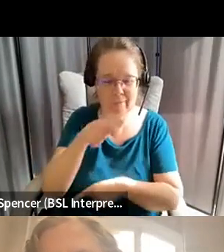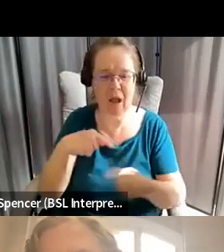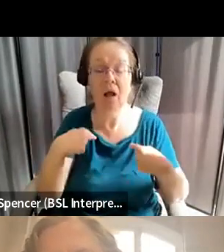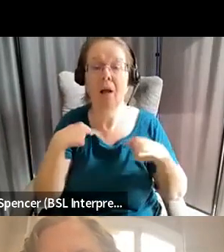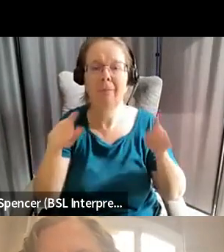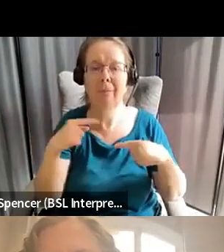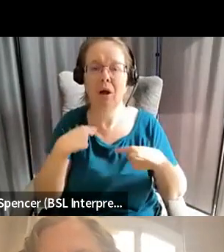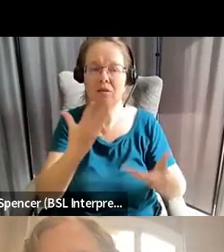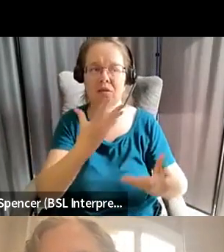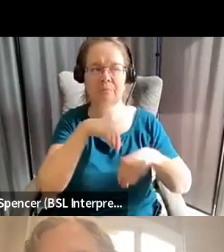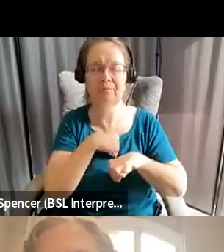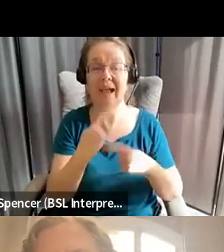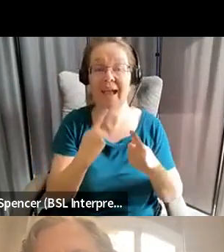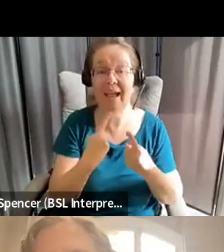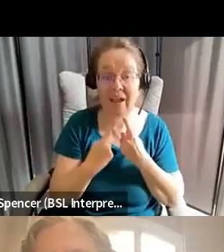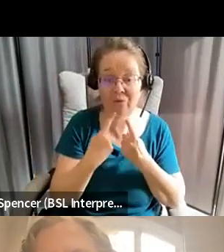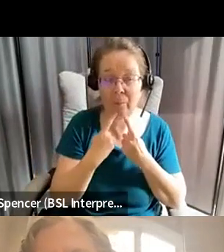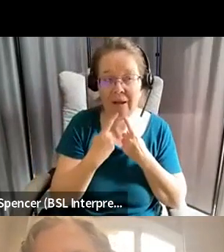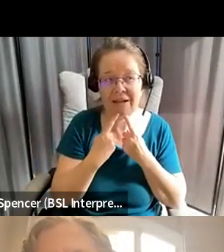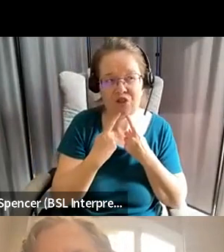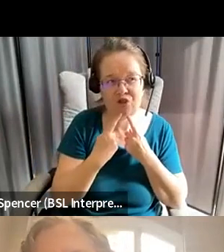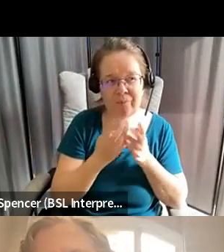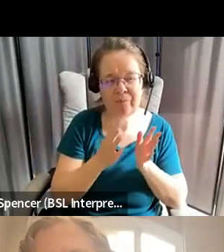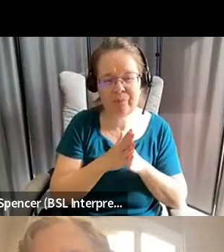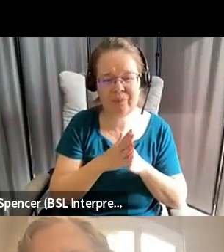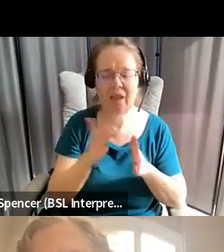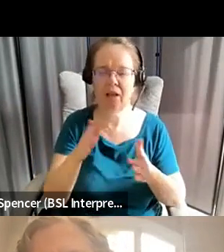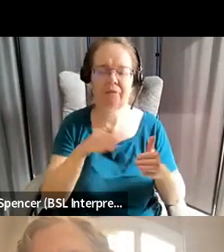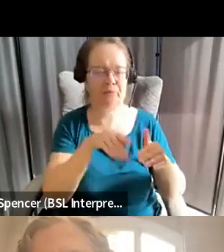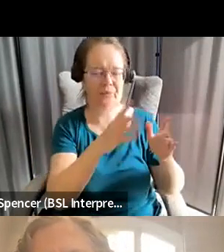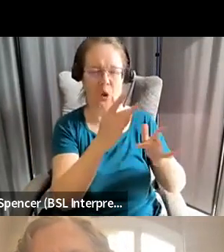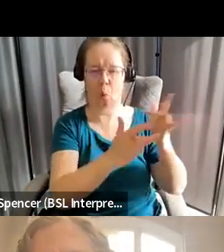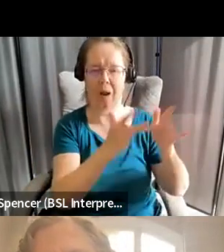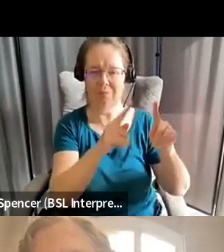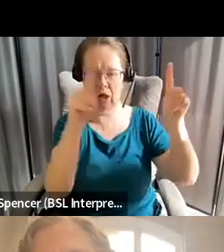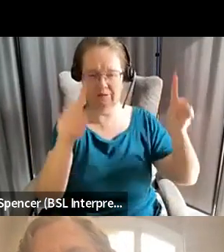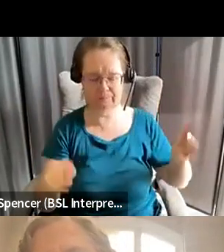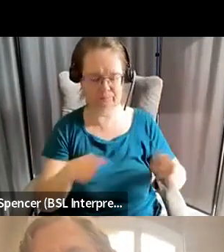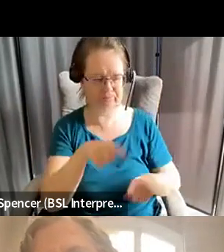information, it's around, you know, when you go to websites and it tells you